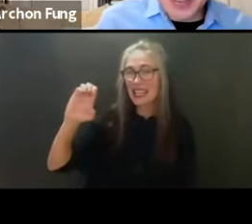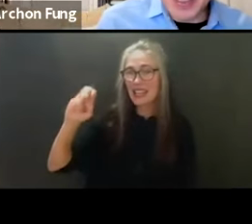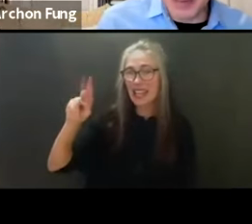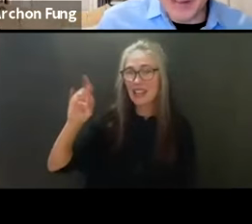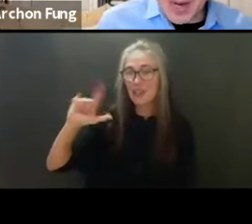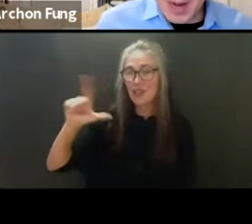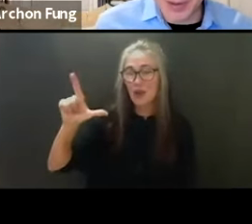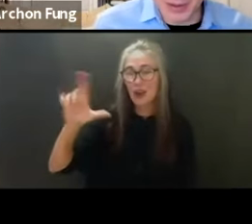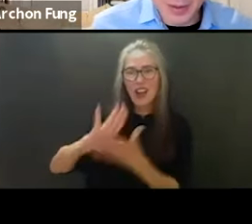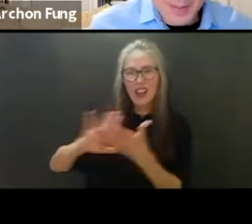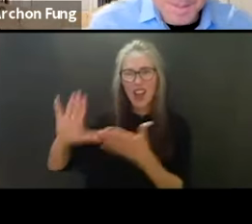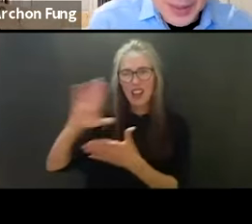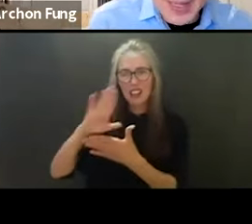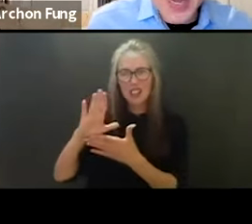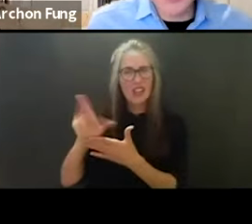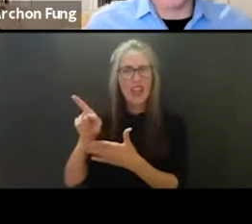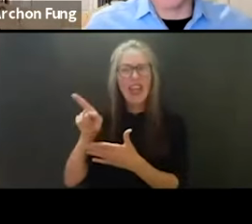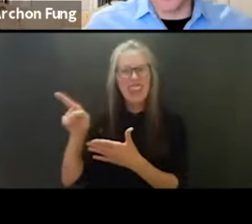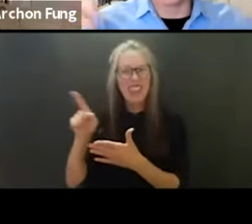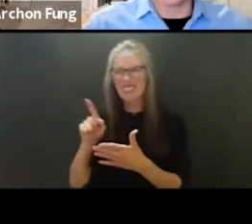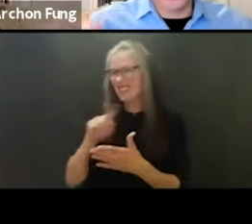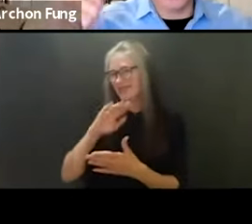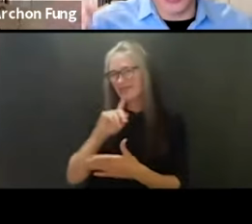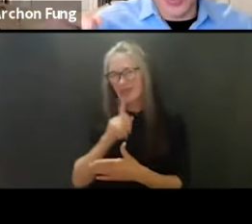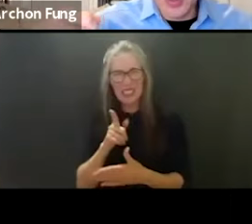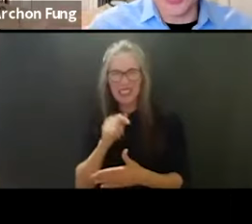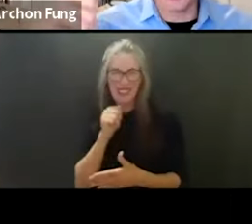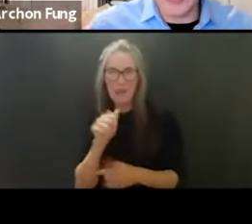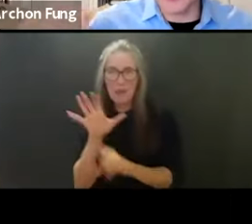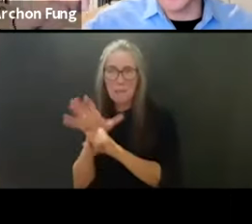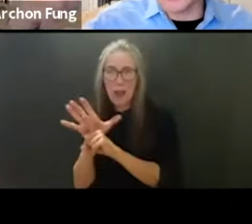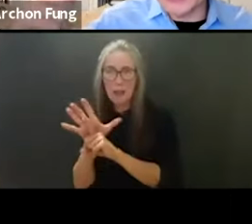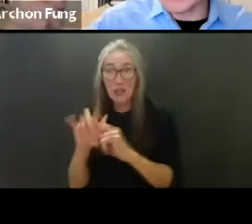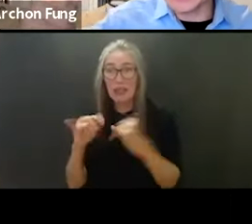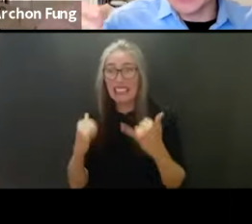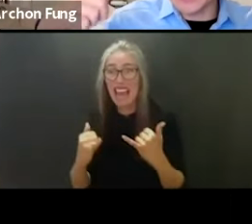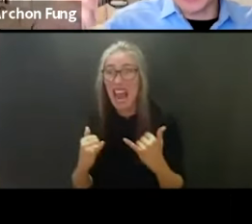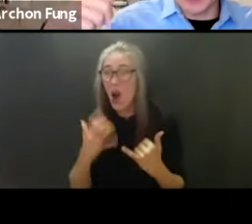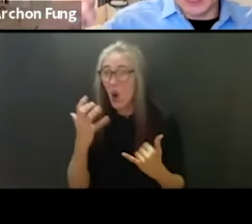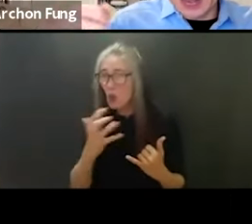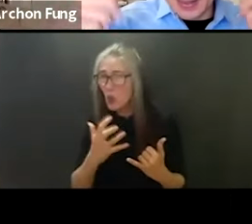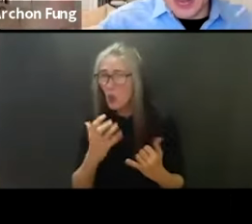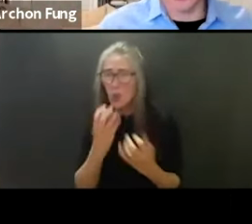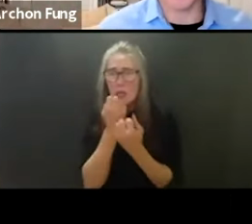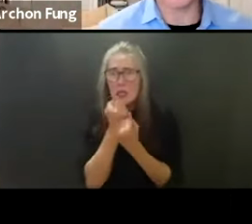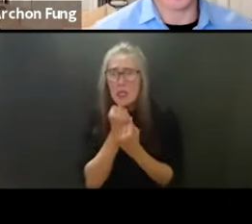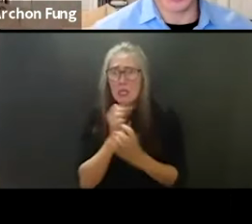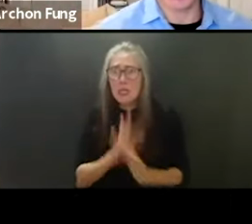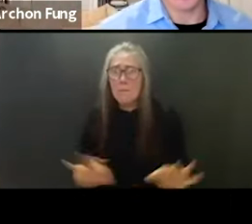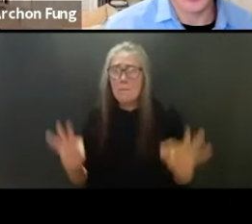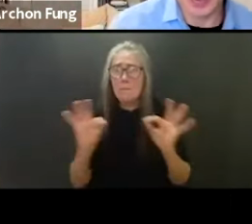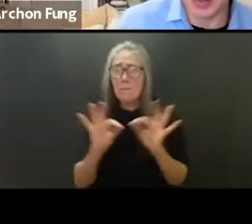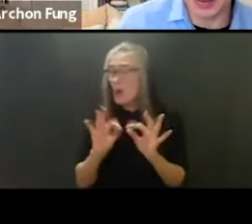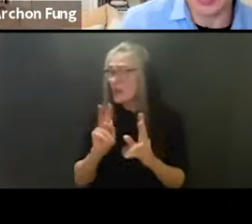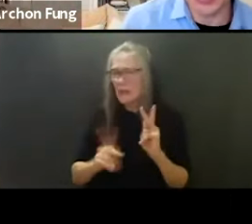It's been deeply unpopular, but it hasn't risen to the level of salience that it has in recent